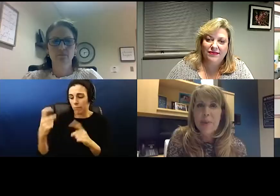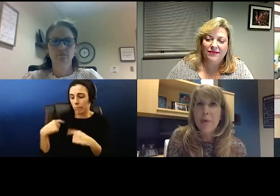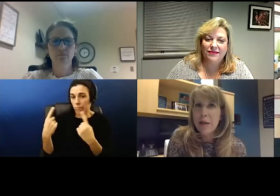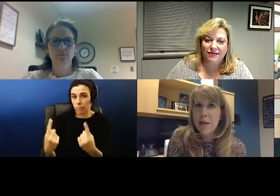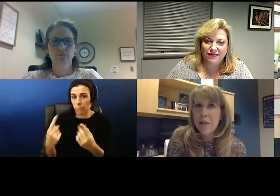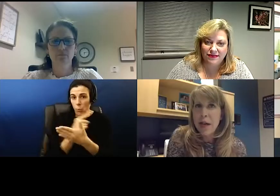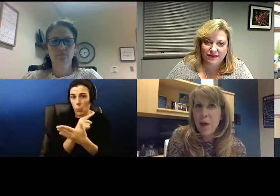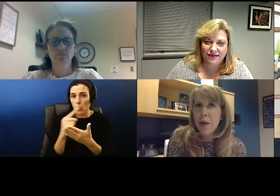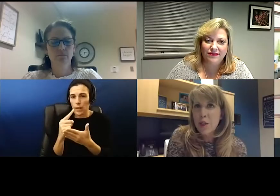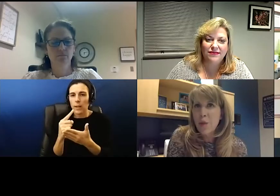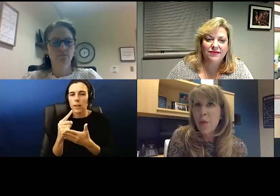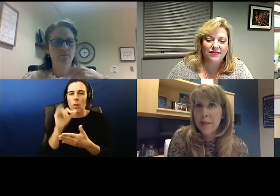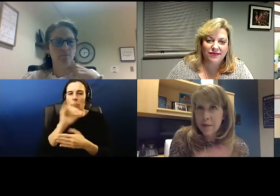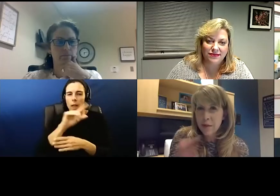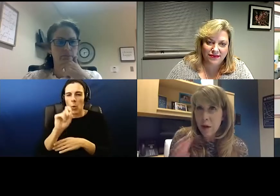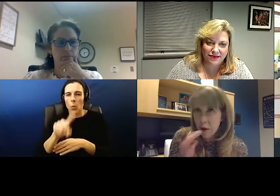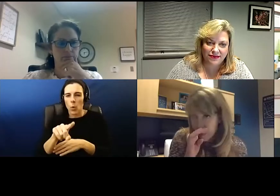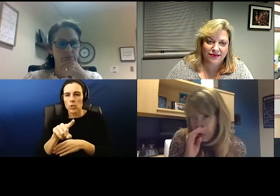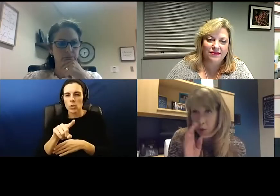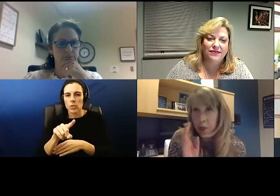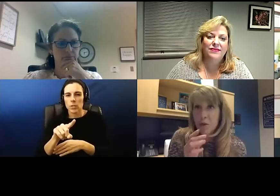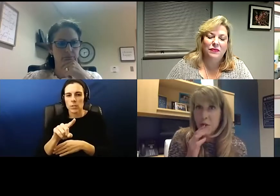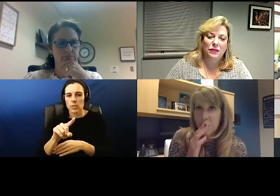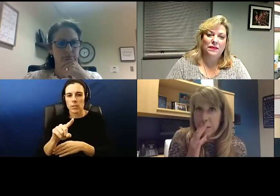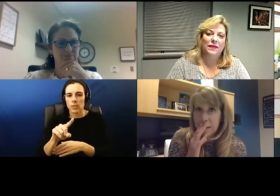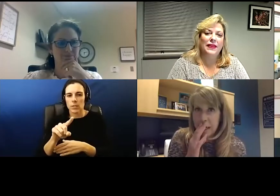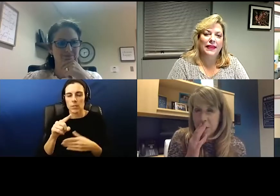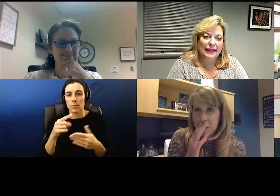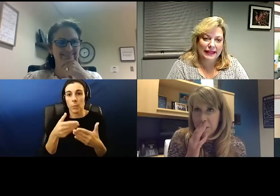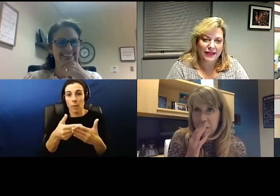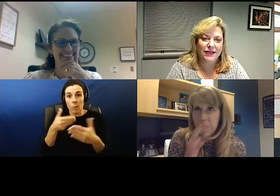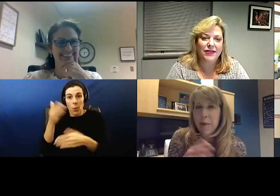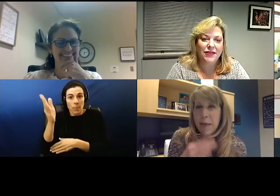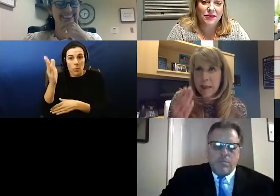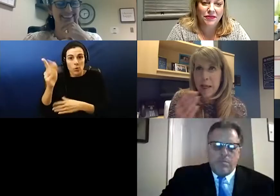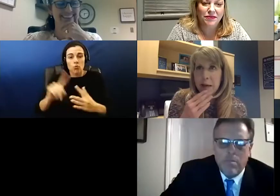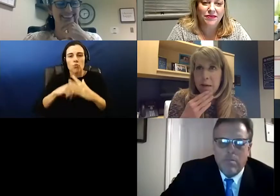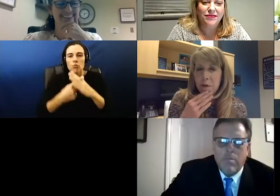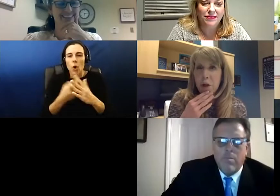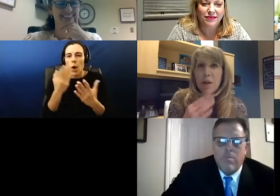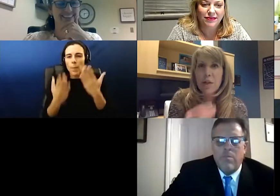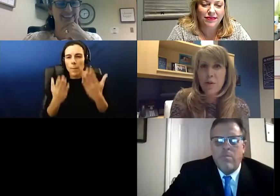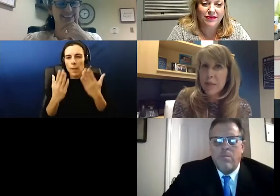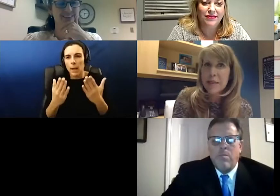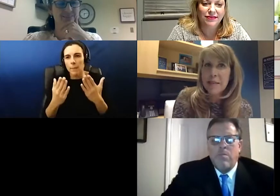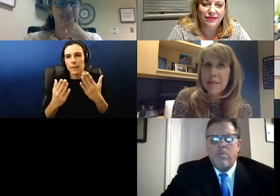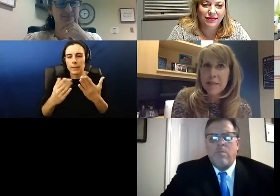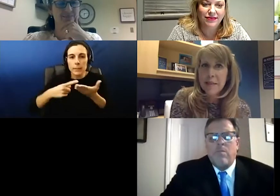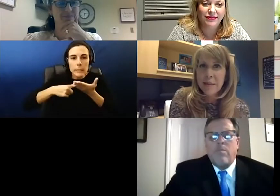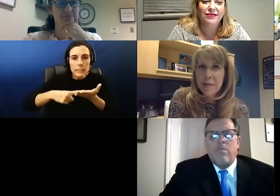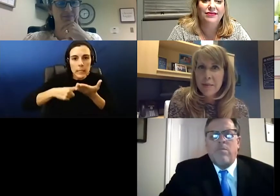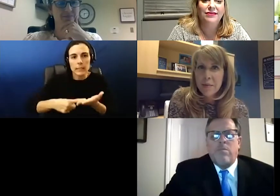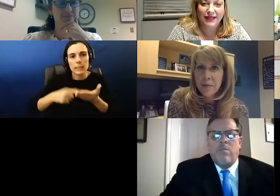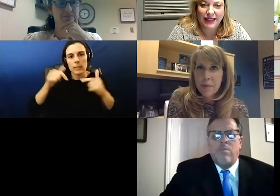And so that question was logged before you started your presentation, but maybe in light of our current circumstances?